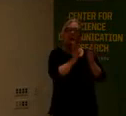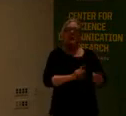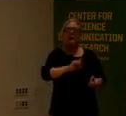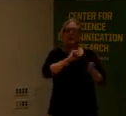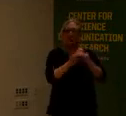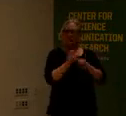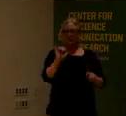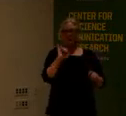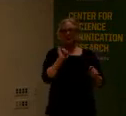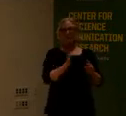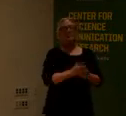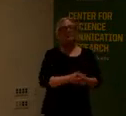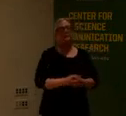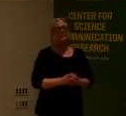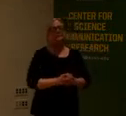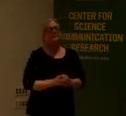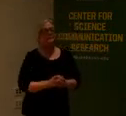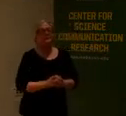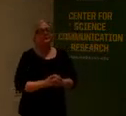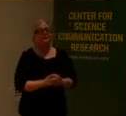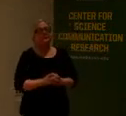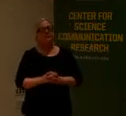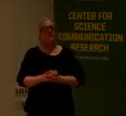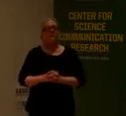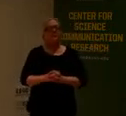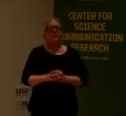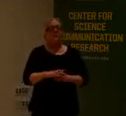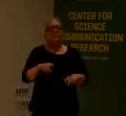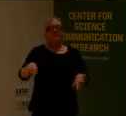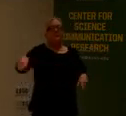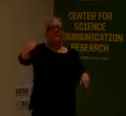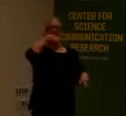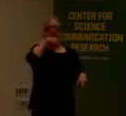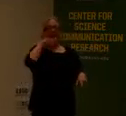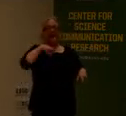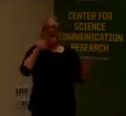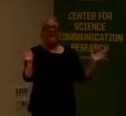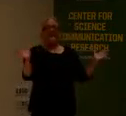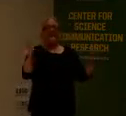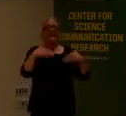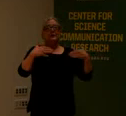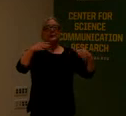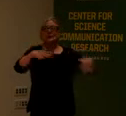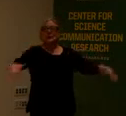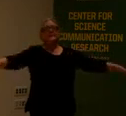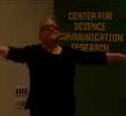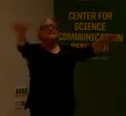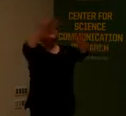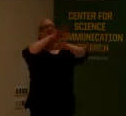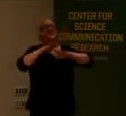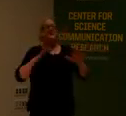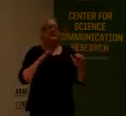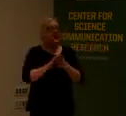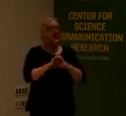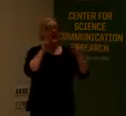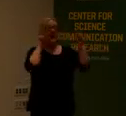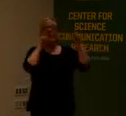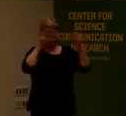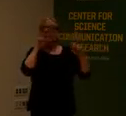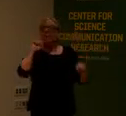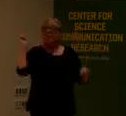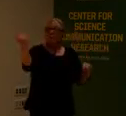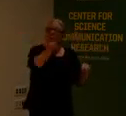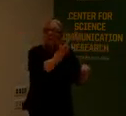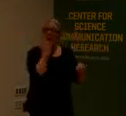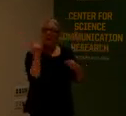And so, in this proverbial room, I look forward to all of us stepping into that together